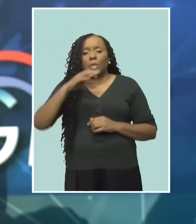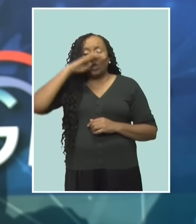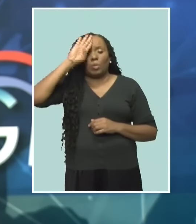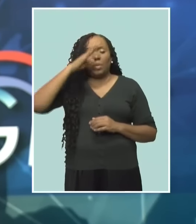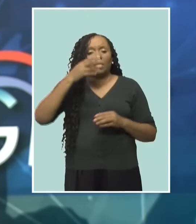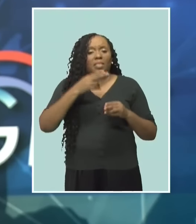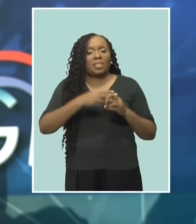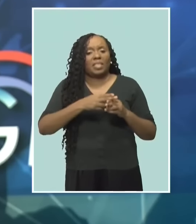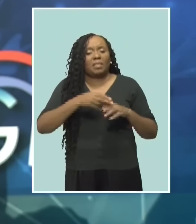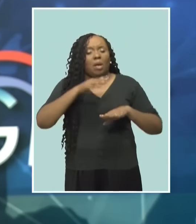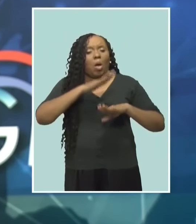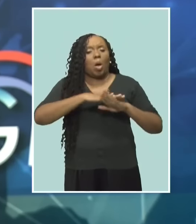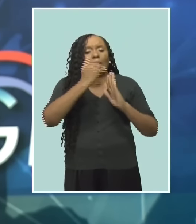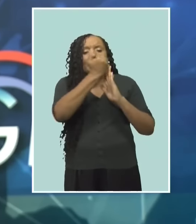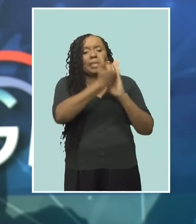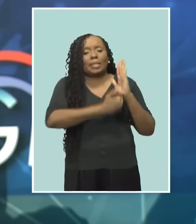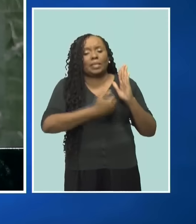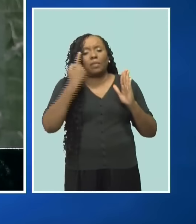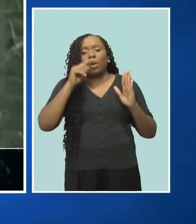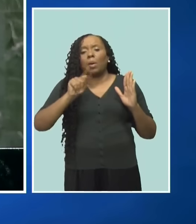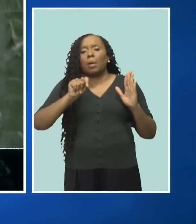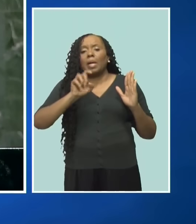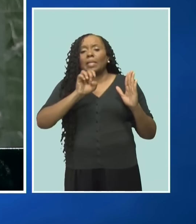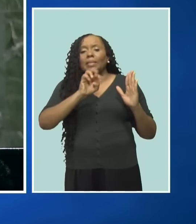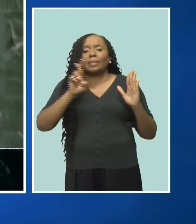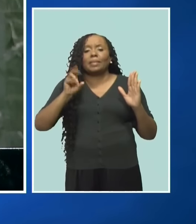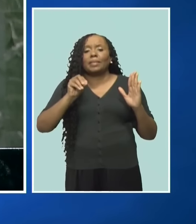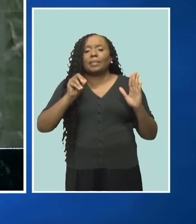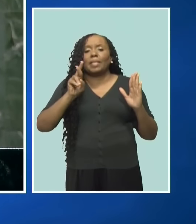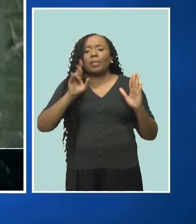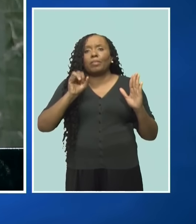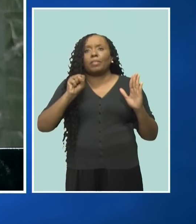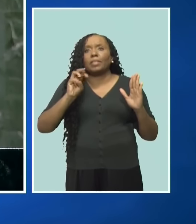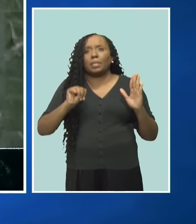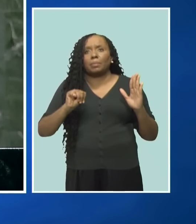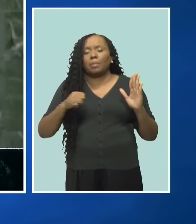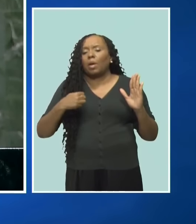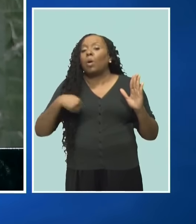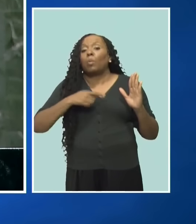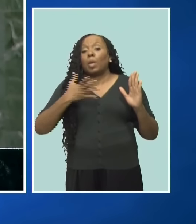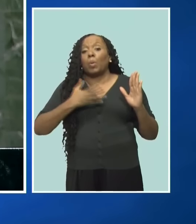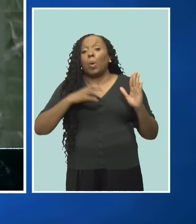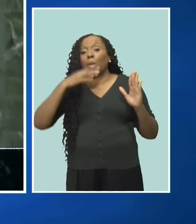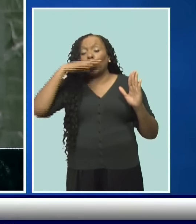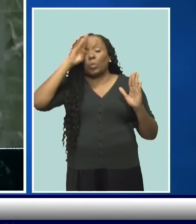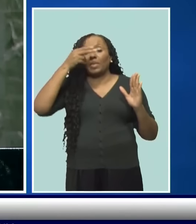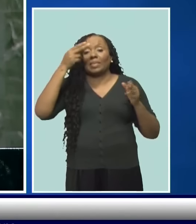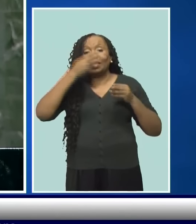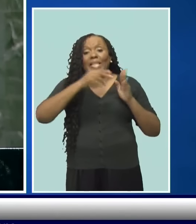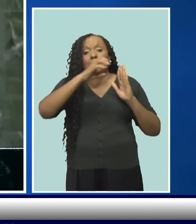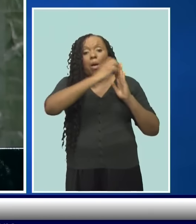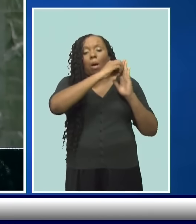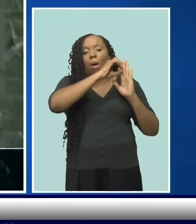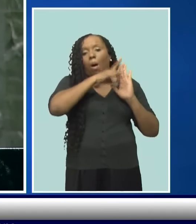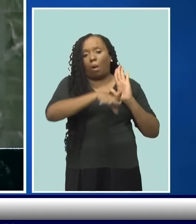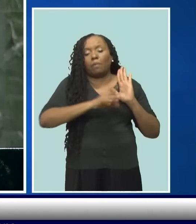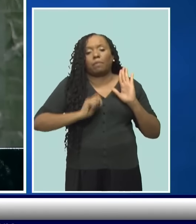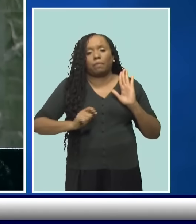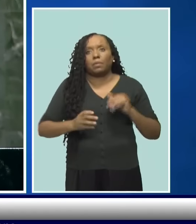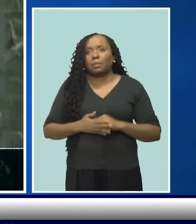sponsor terrorism. Barbados reaffirms its strong opposition to the use of unilateral